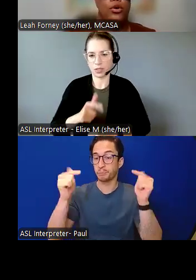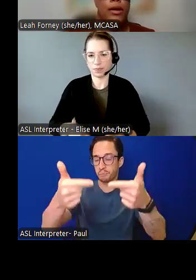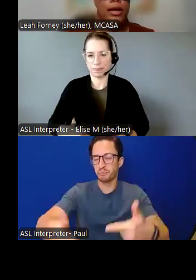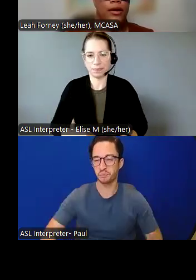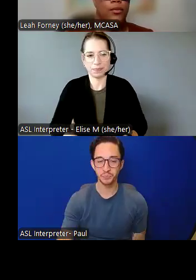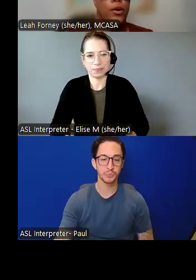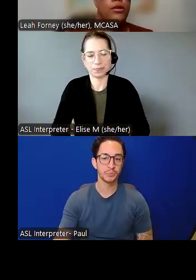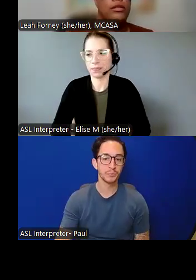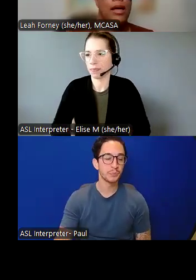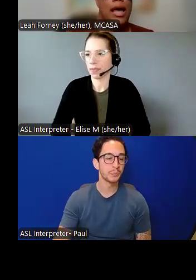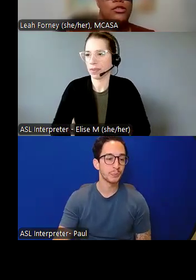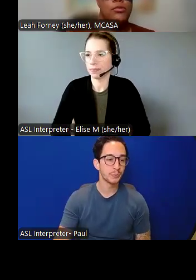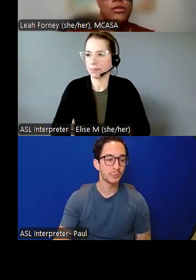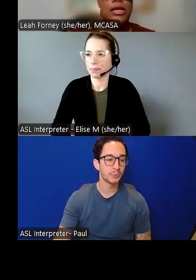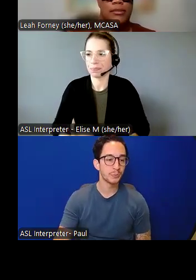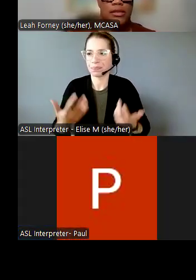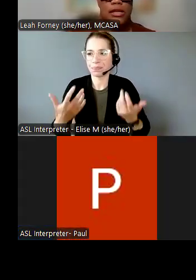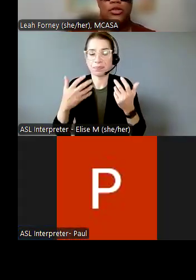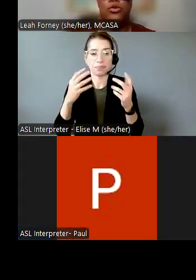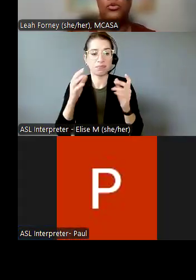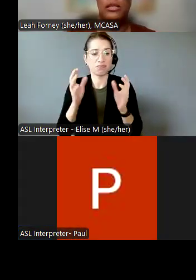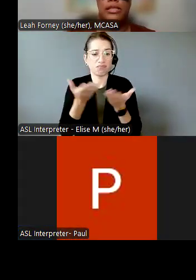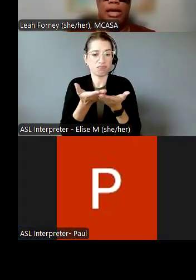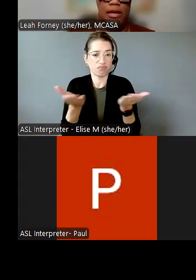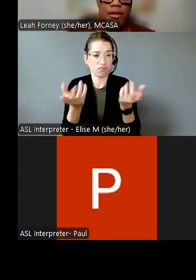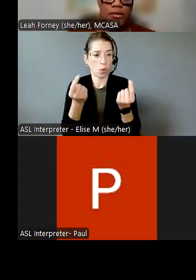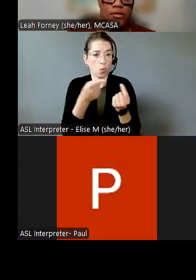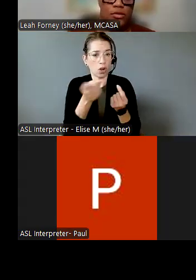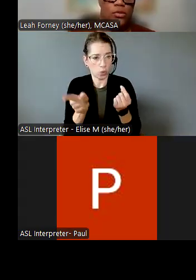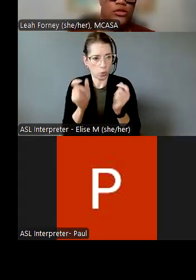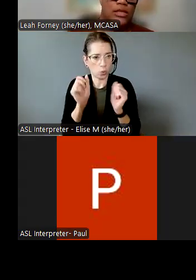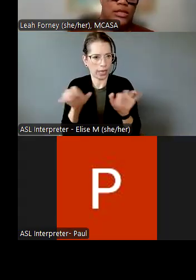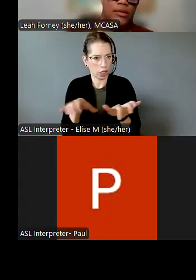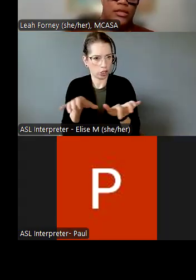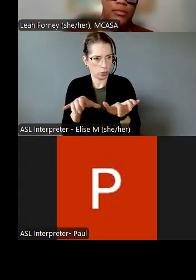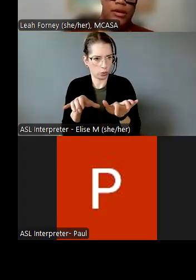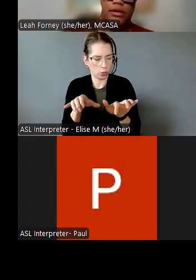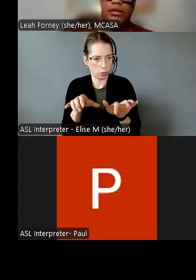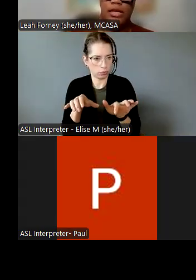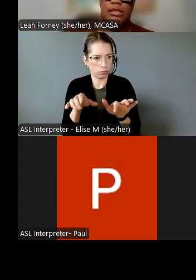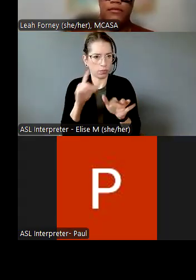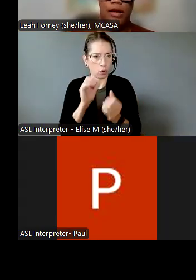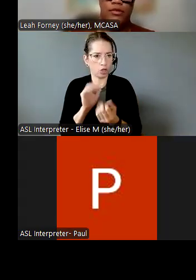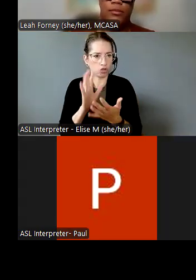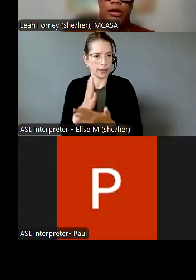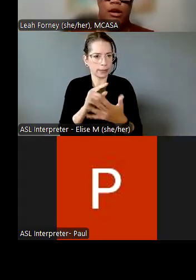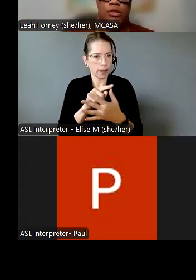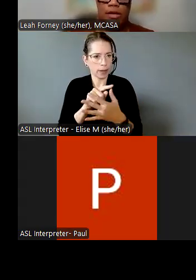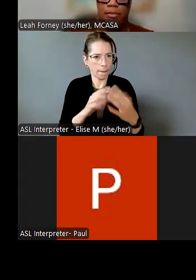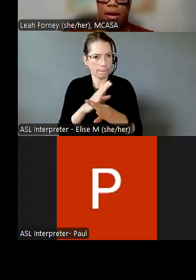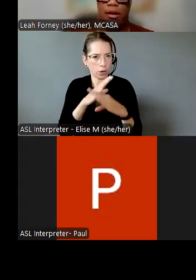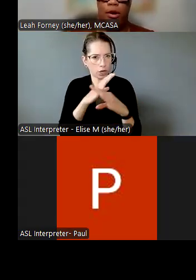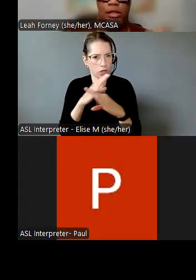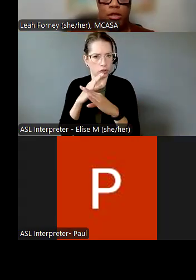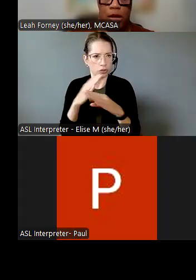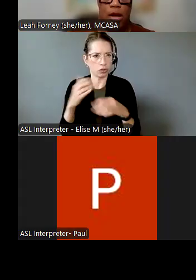So, real quick, what are some actionable steps that you can take to address some of these barriers that survivors from